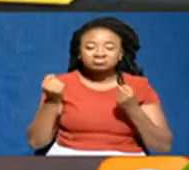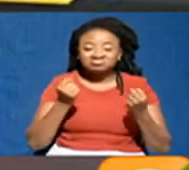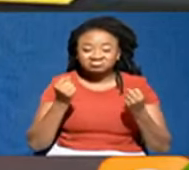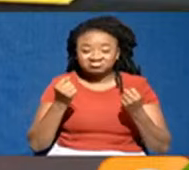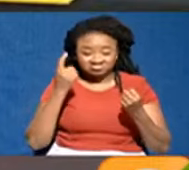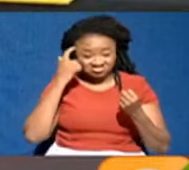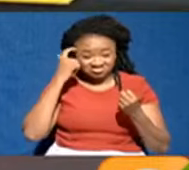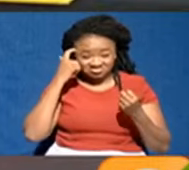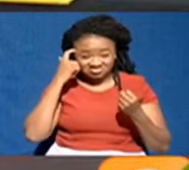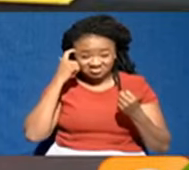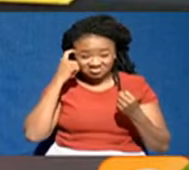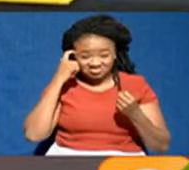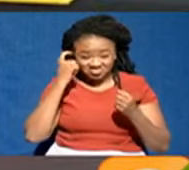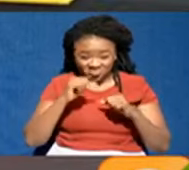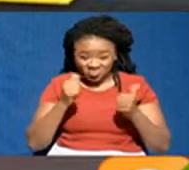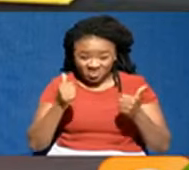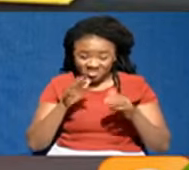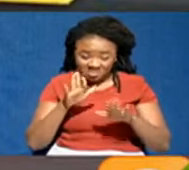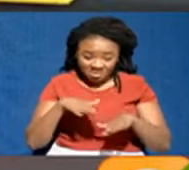we mindful?